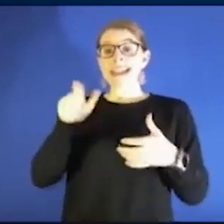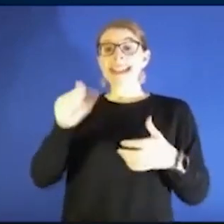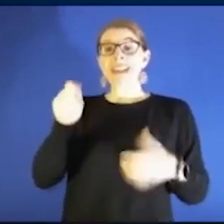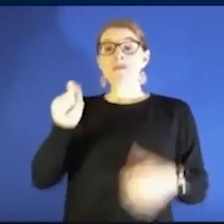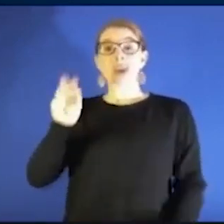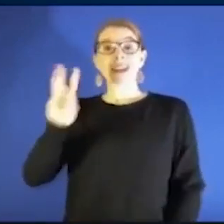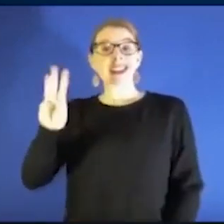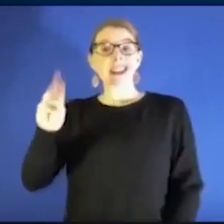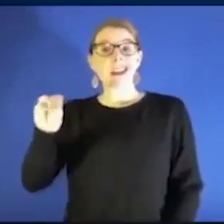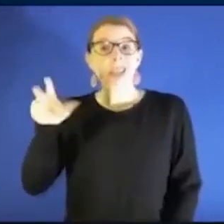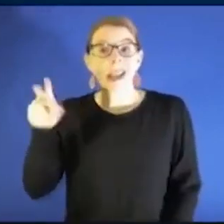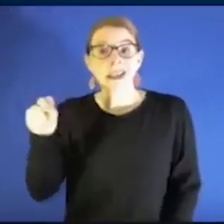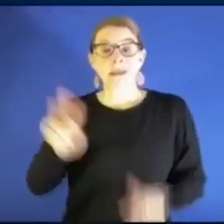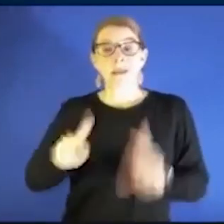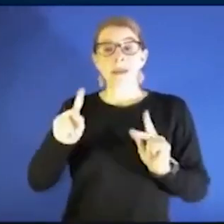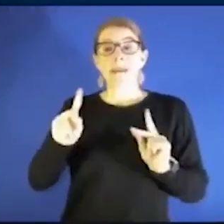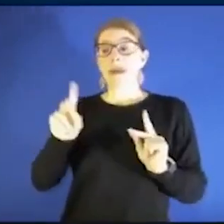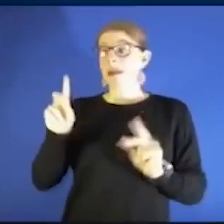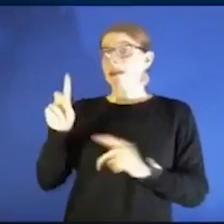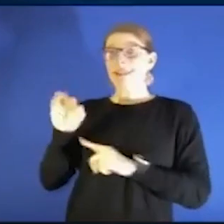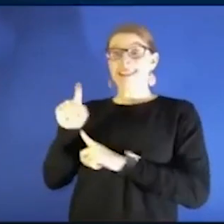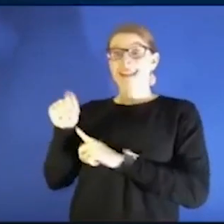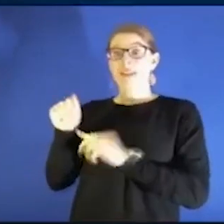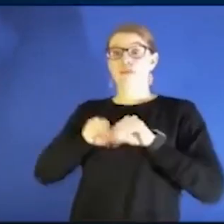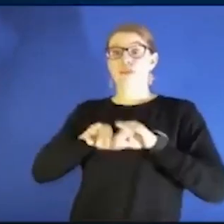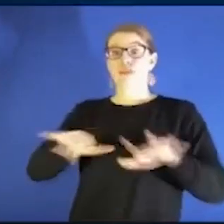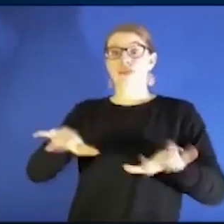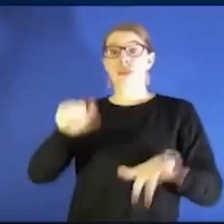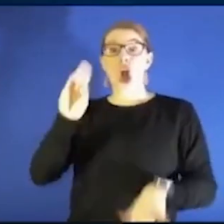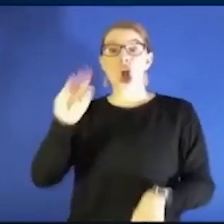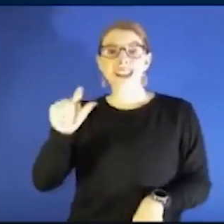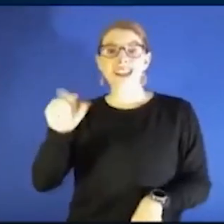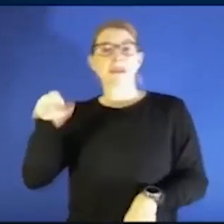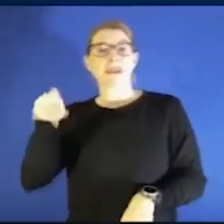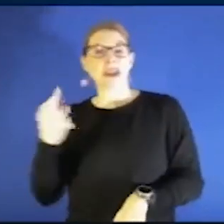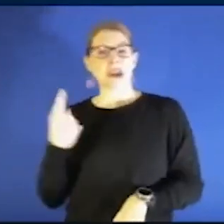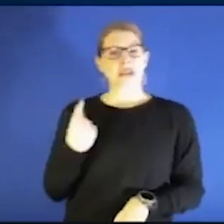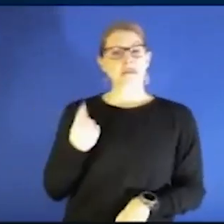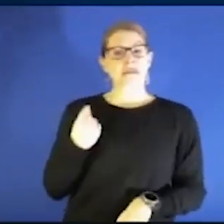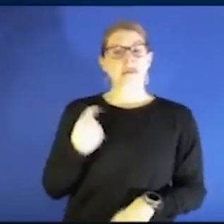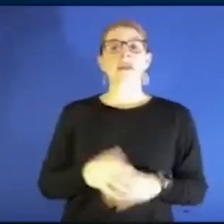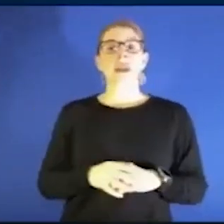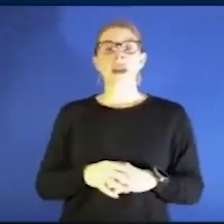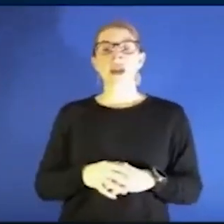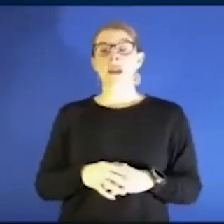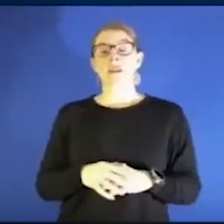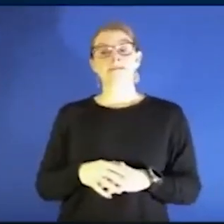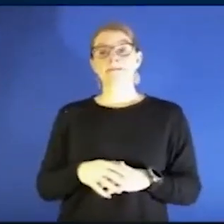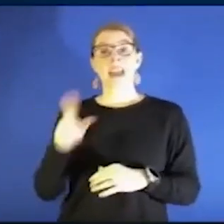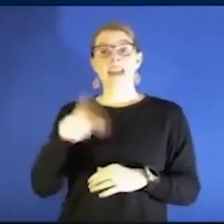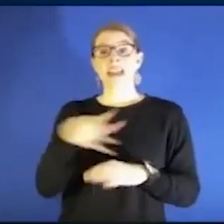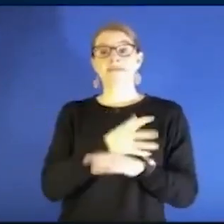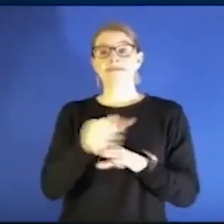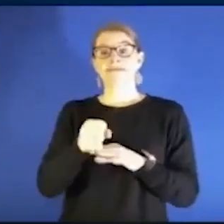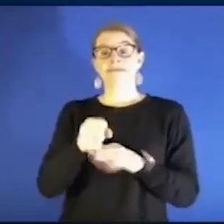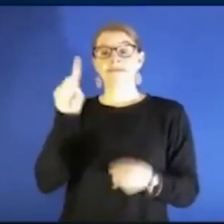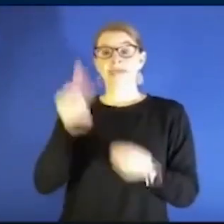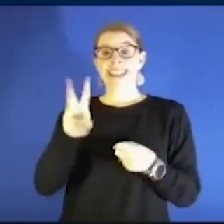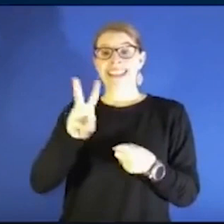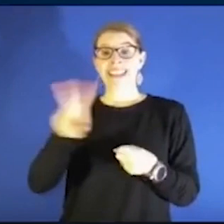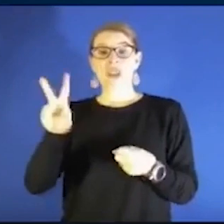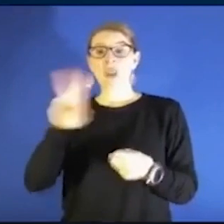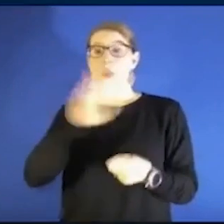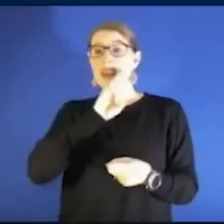During the Delta wave of August and September of the past year, at one point they ran out down to 62 beds for